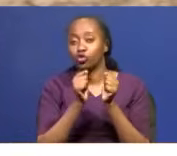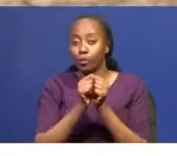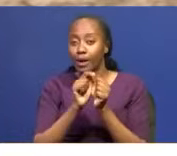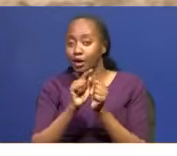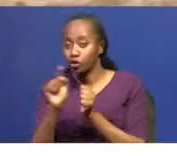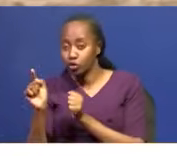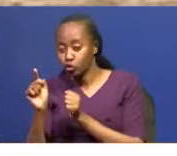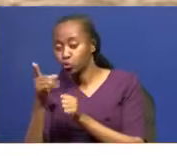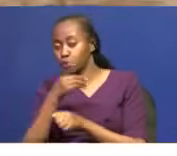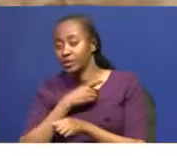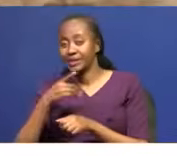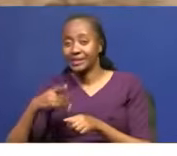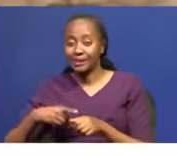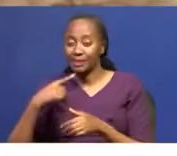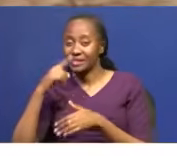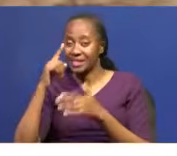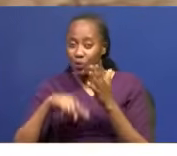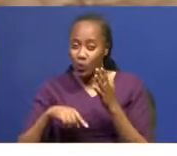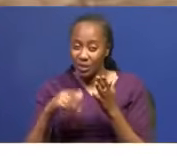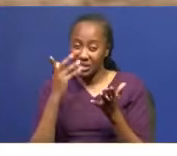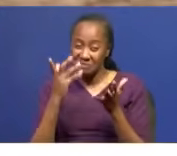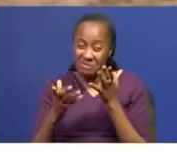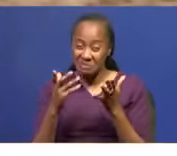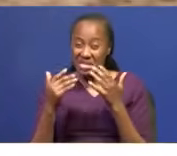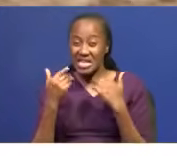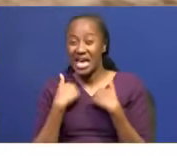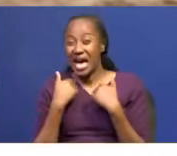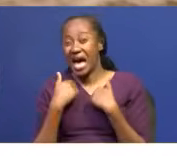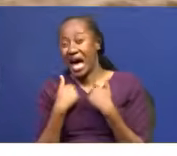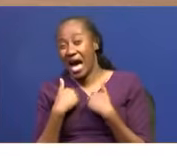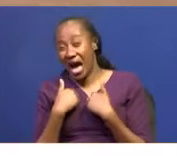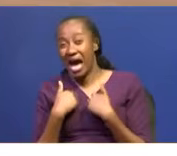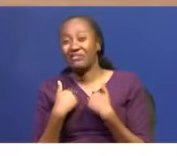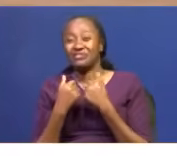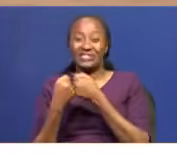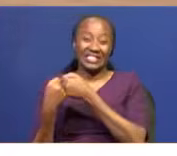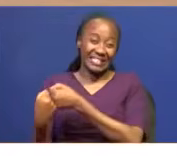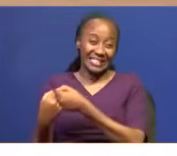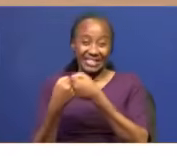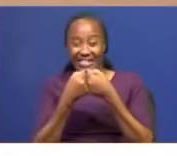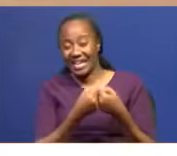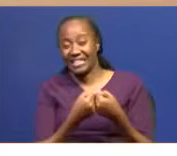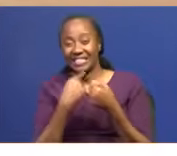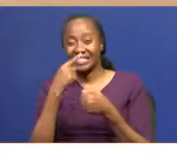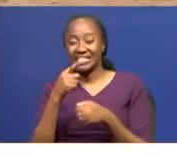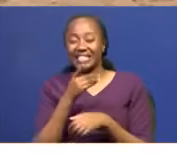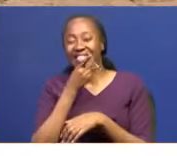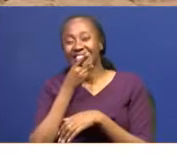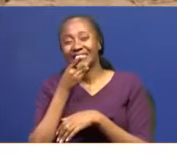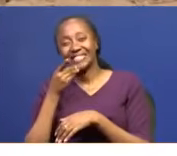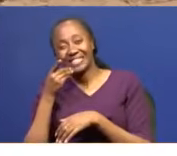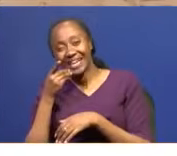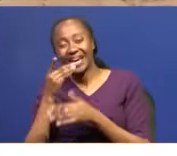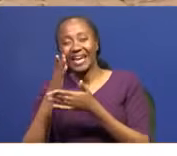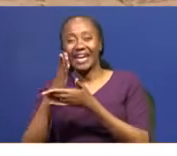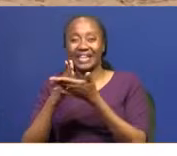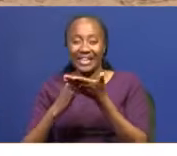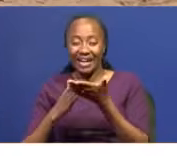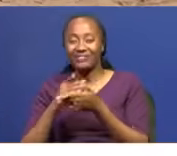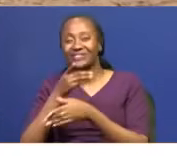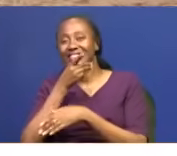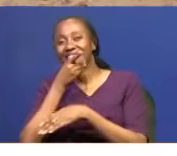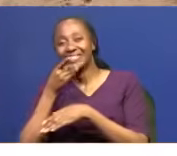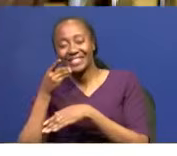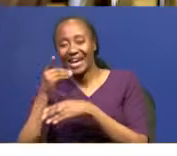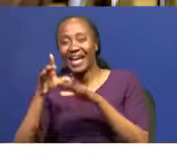is a 60% chance of La Nina during the period. This has prompted the State Department for Arid and Semi-Arid Lands and Regional Development